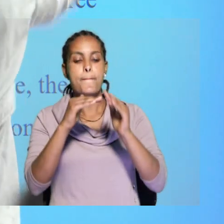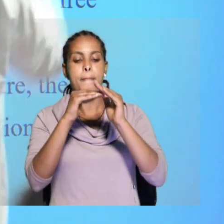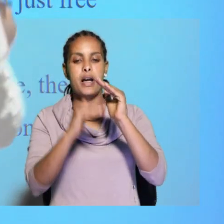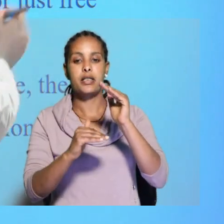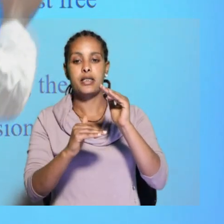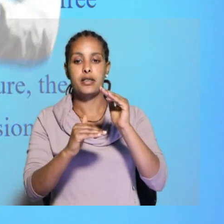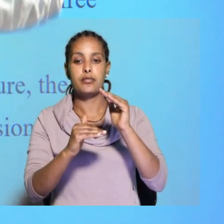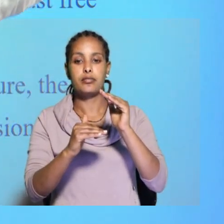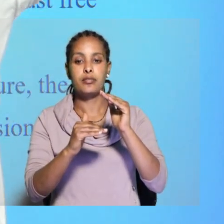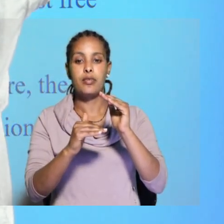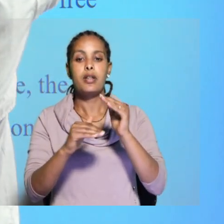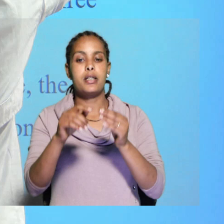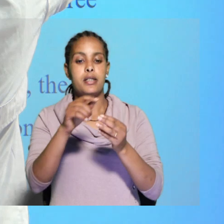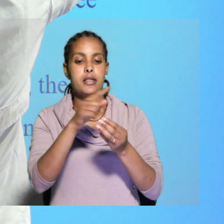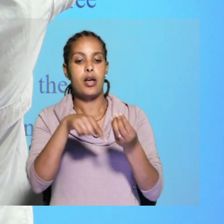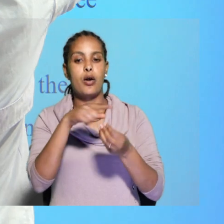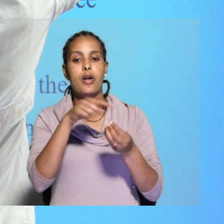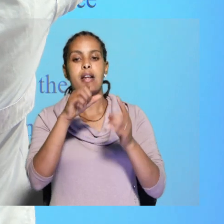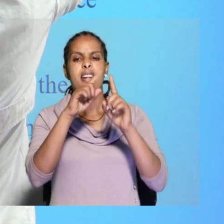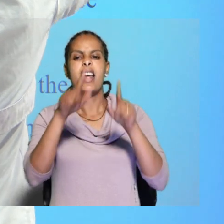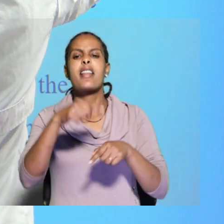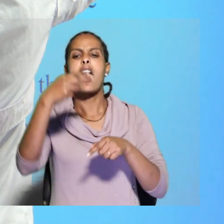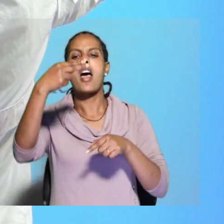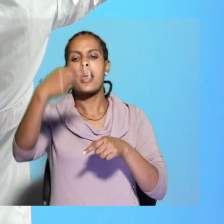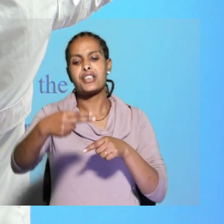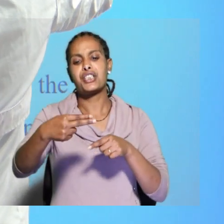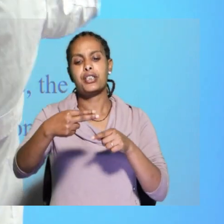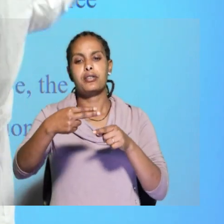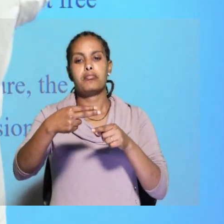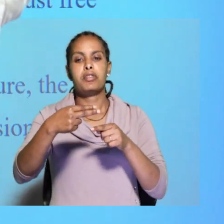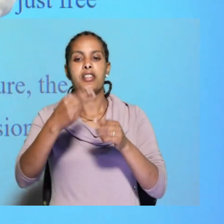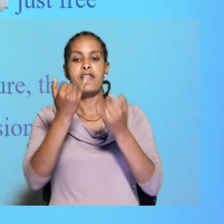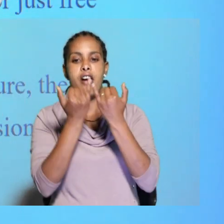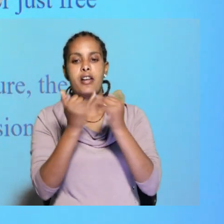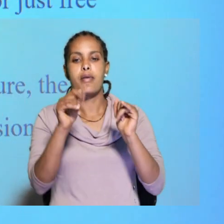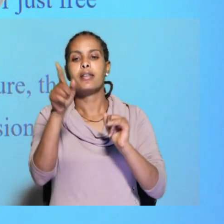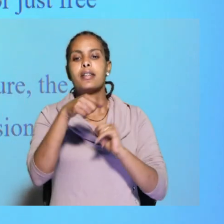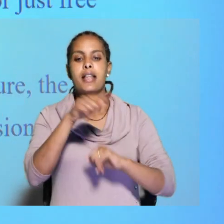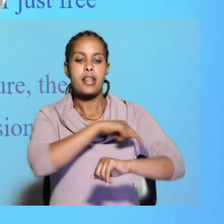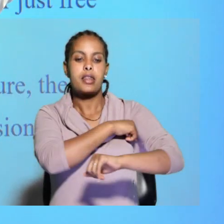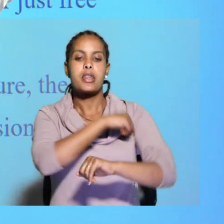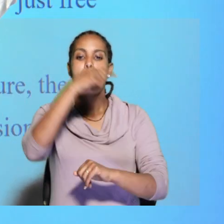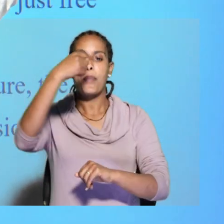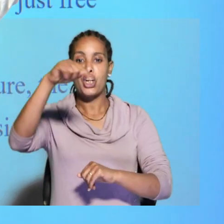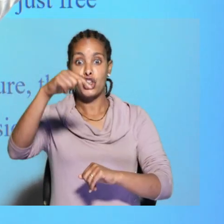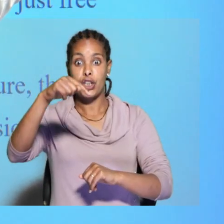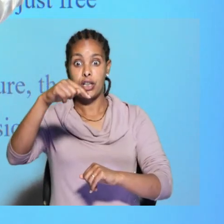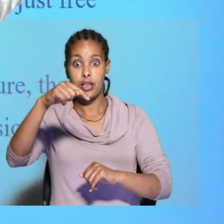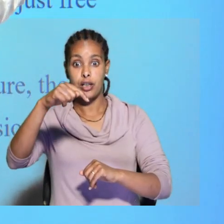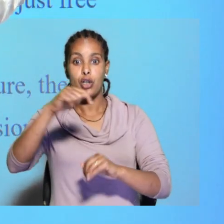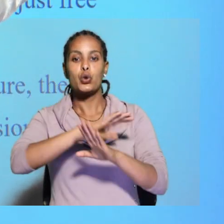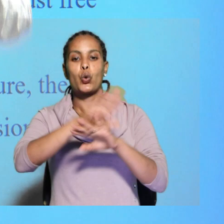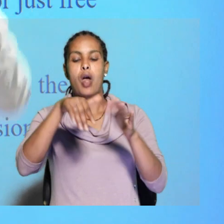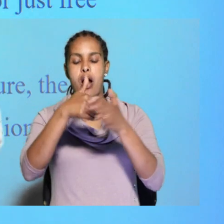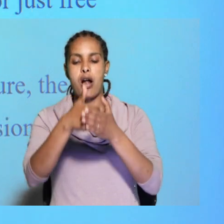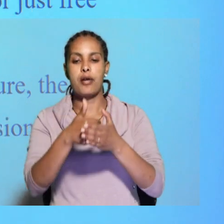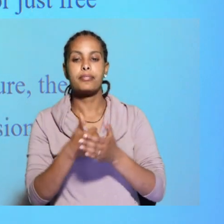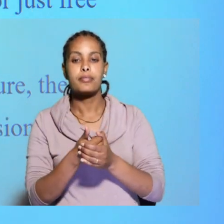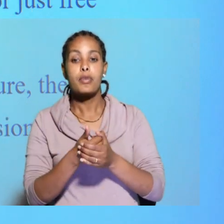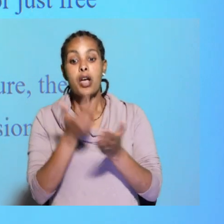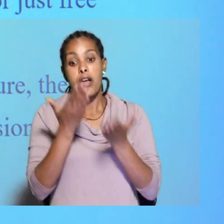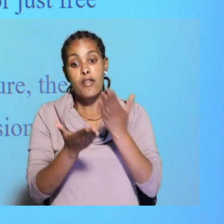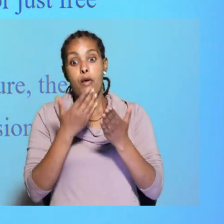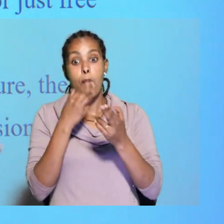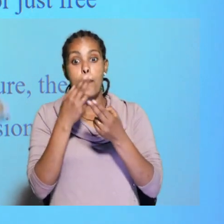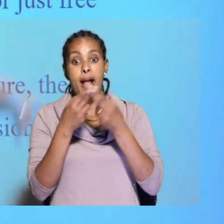minus change in entropy of the surrounding is delta H divided by temperature equal total entropy change total. If